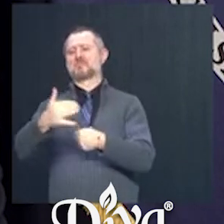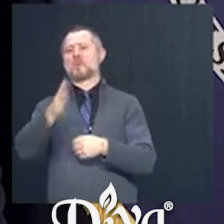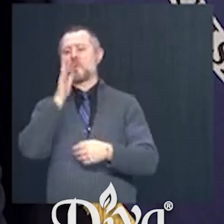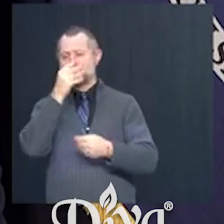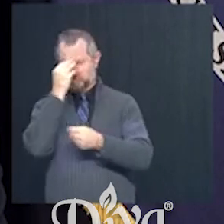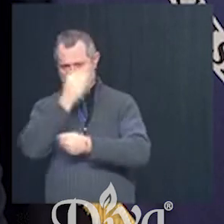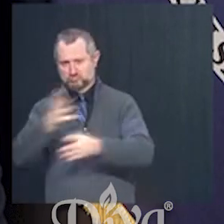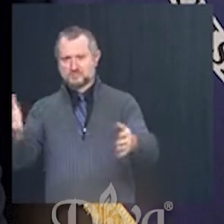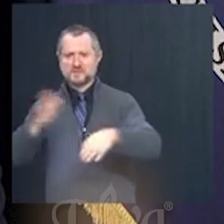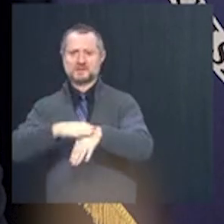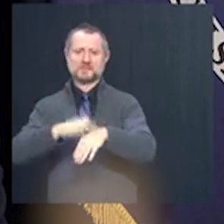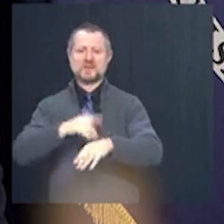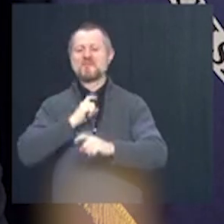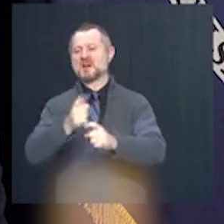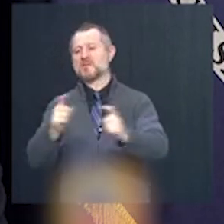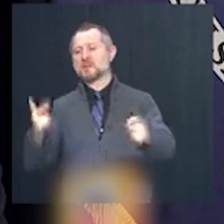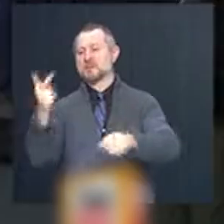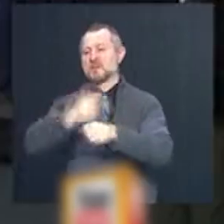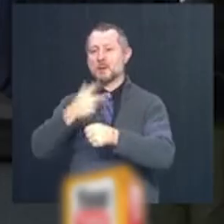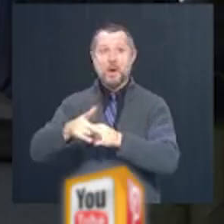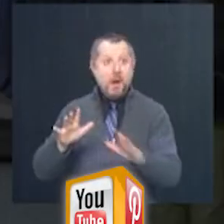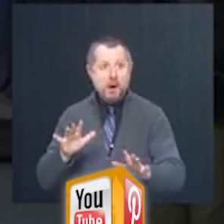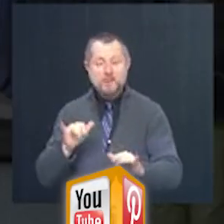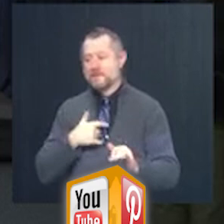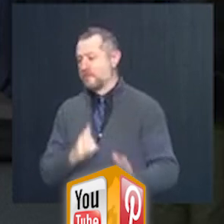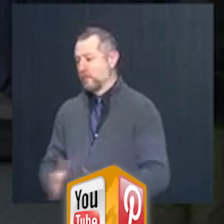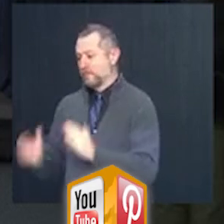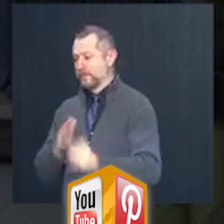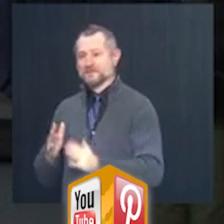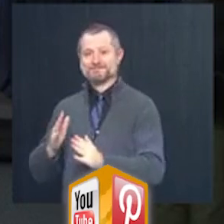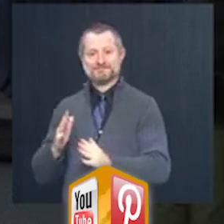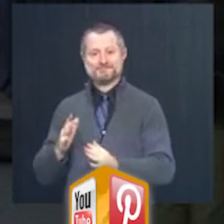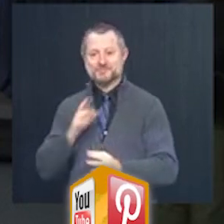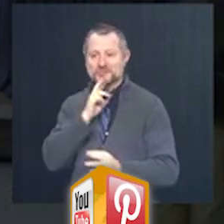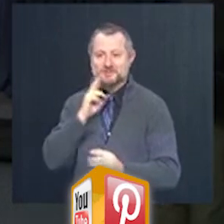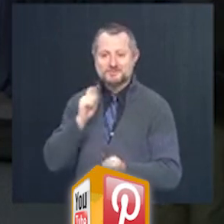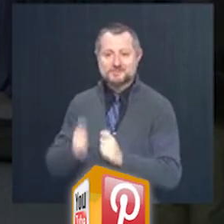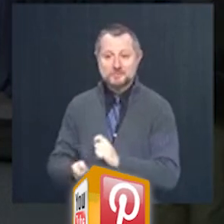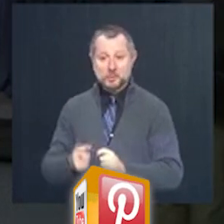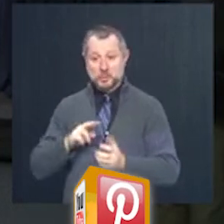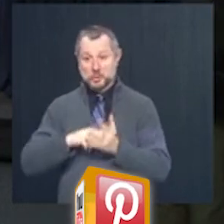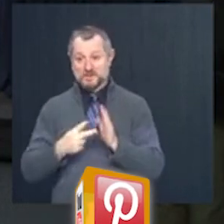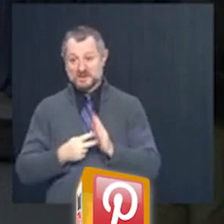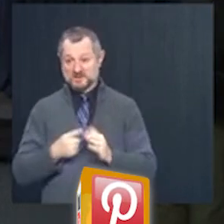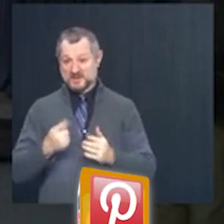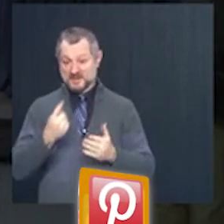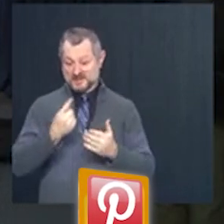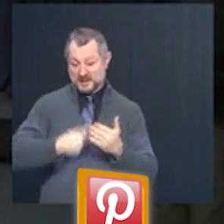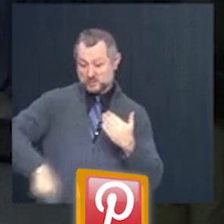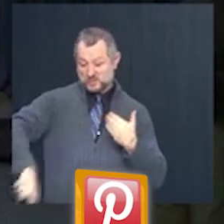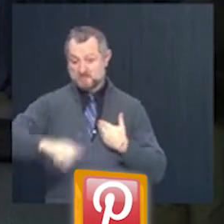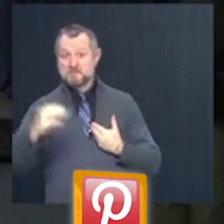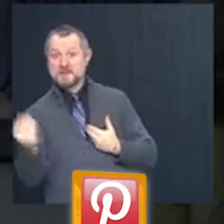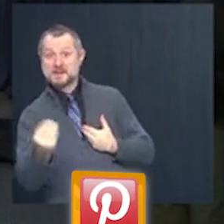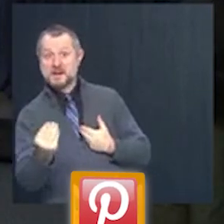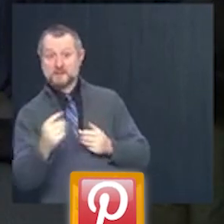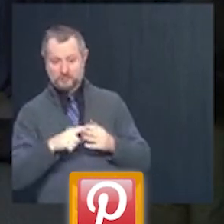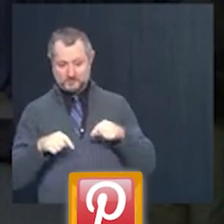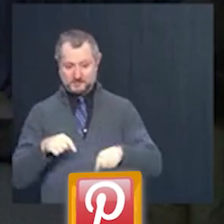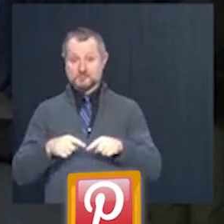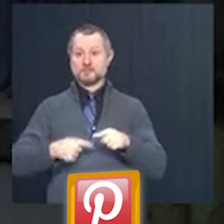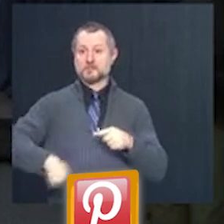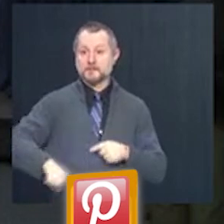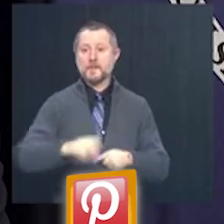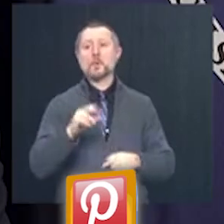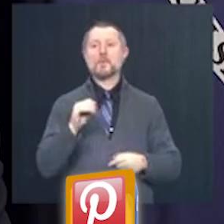to reorient. So then should we expect it would take effect the following Monday then, if cases or hospitalizations? You could say